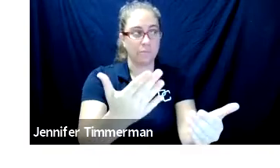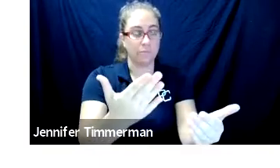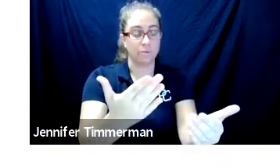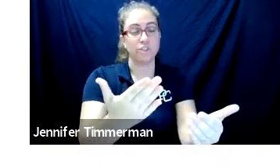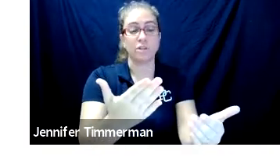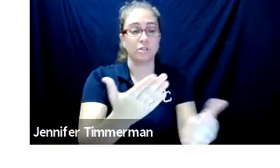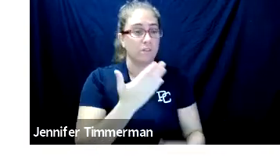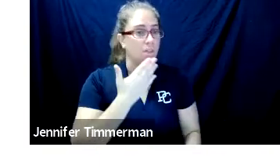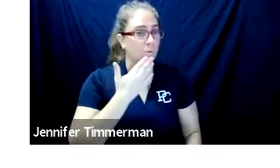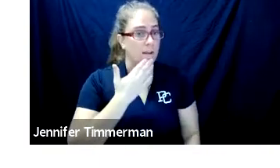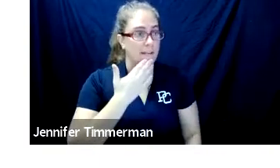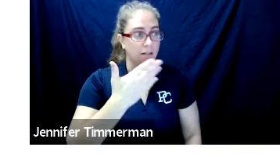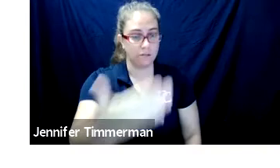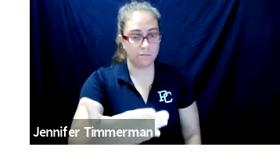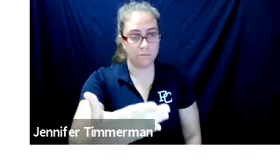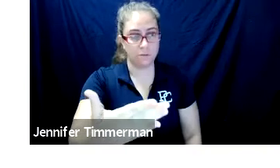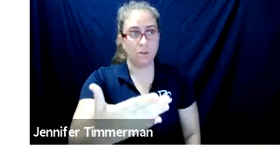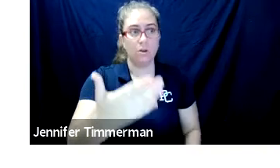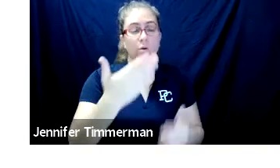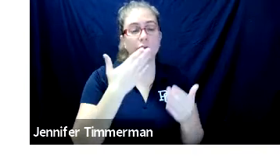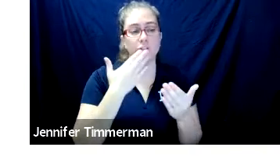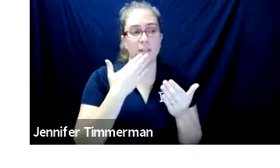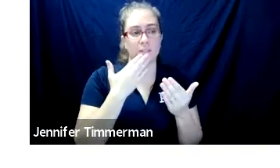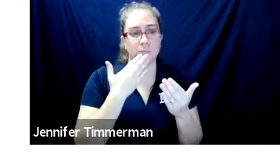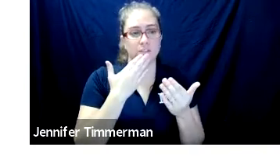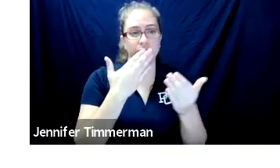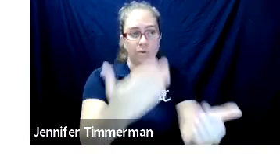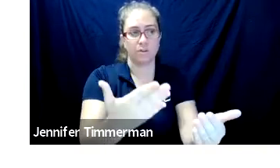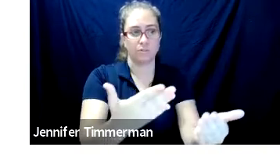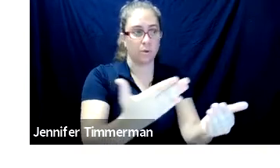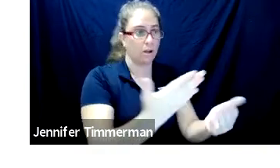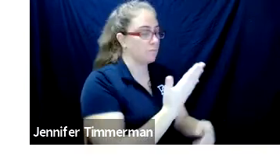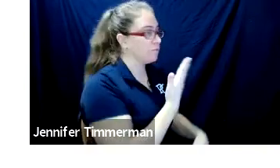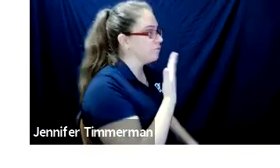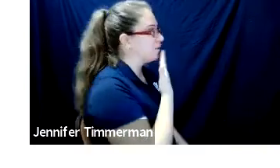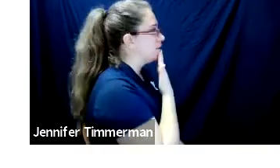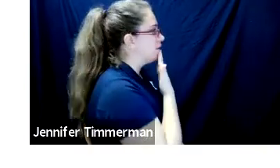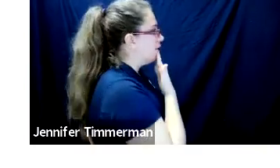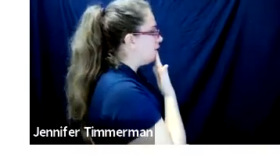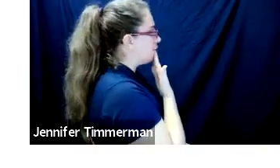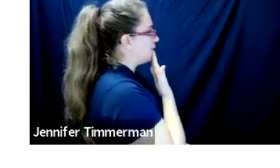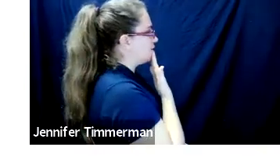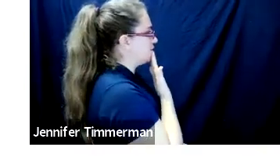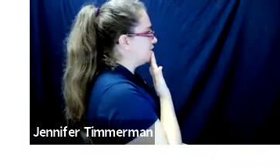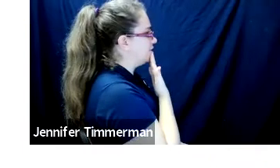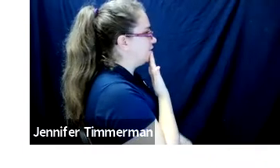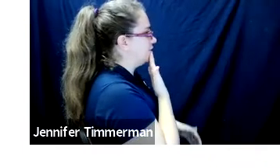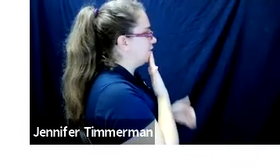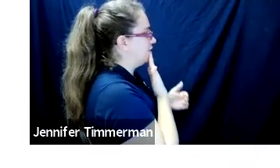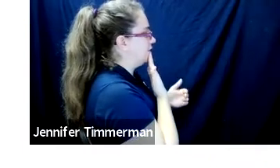you, which you can do with either one hand or two hands, whichever one you feel more comfortable using. All the way to your